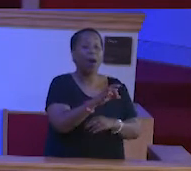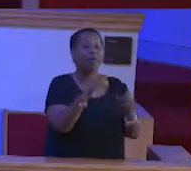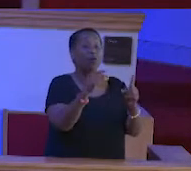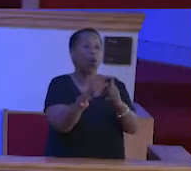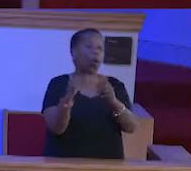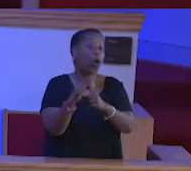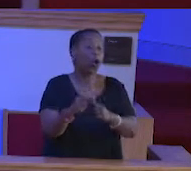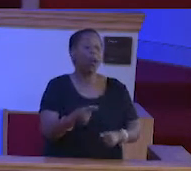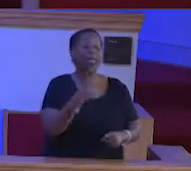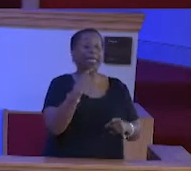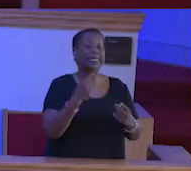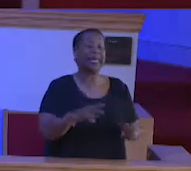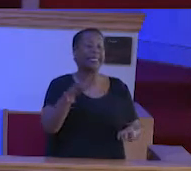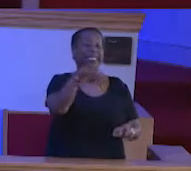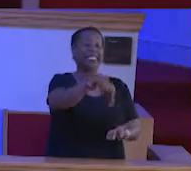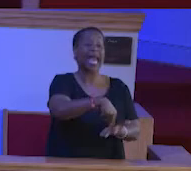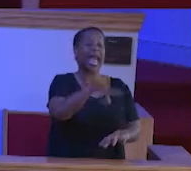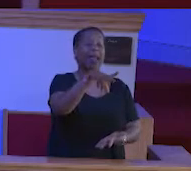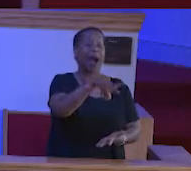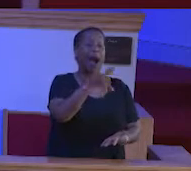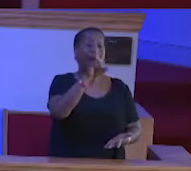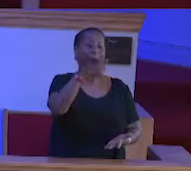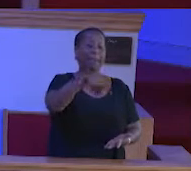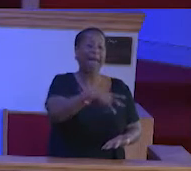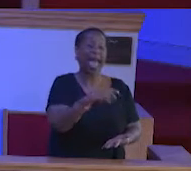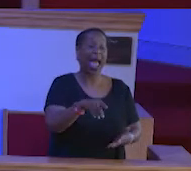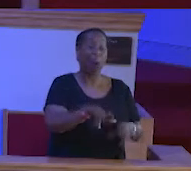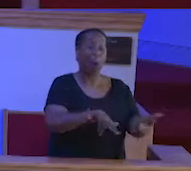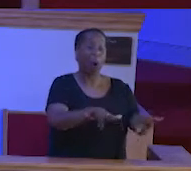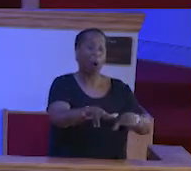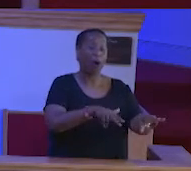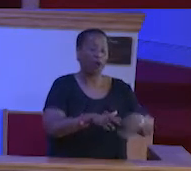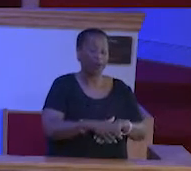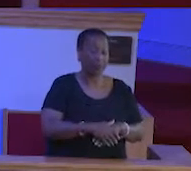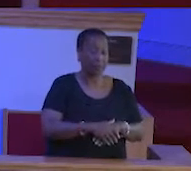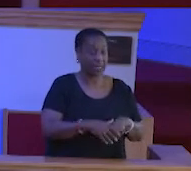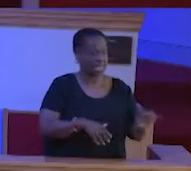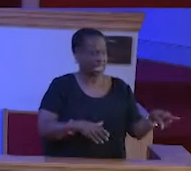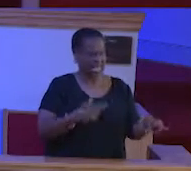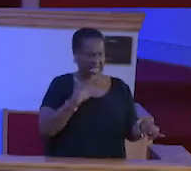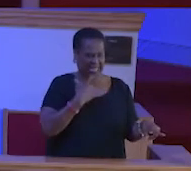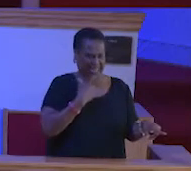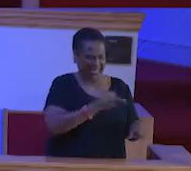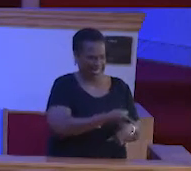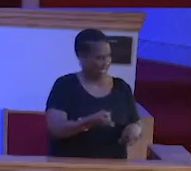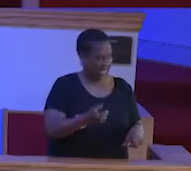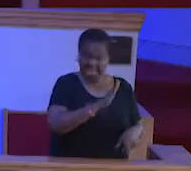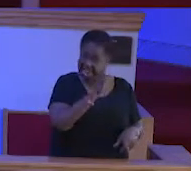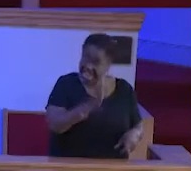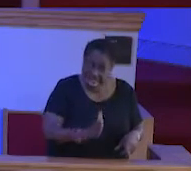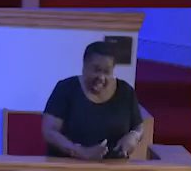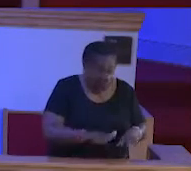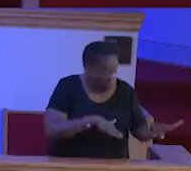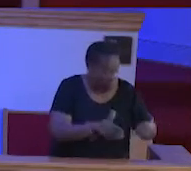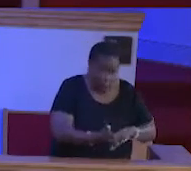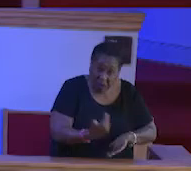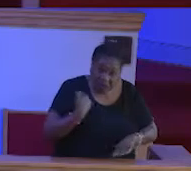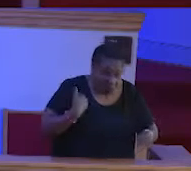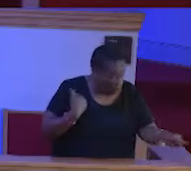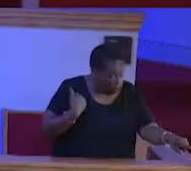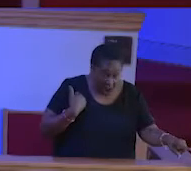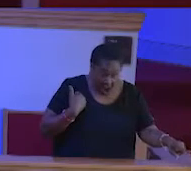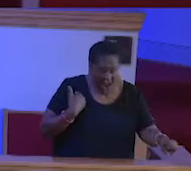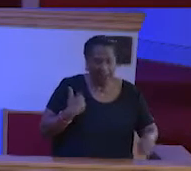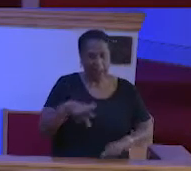word. Stand up and walk. And then the text says, because he's never walked before,